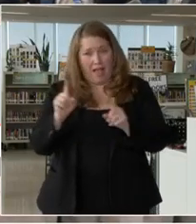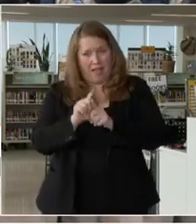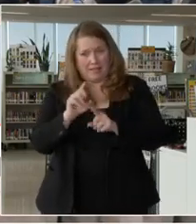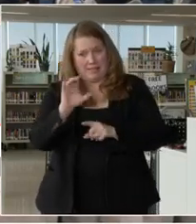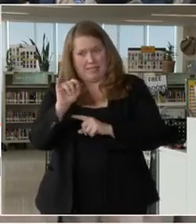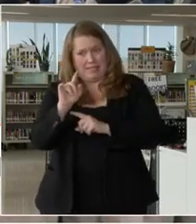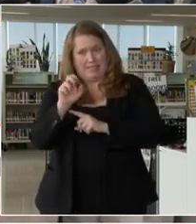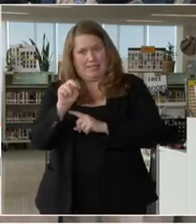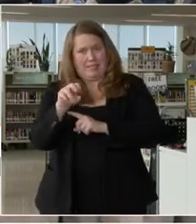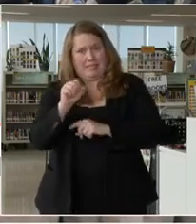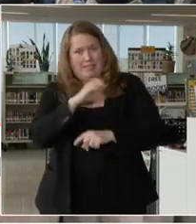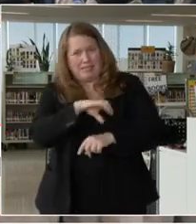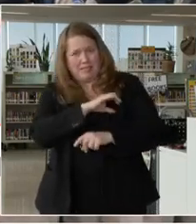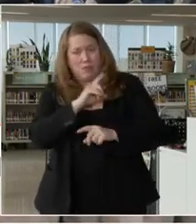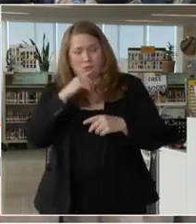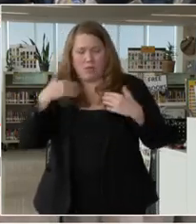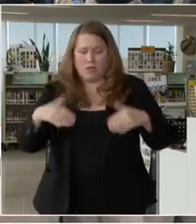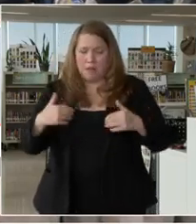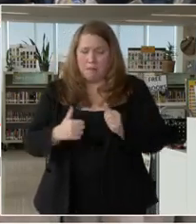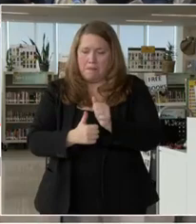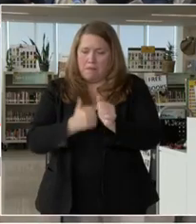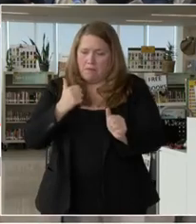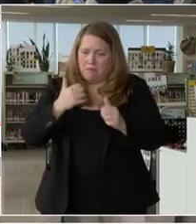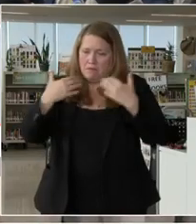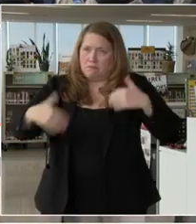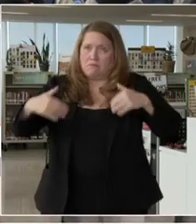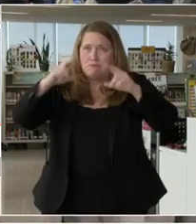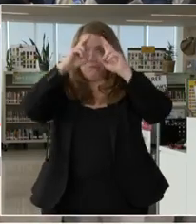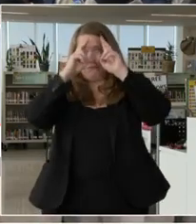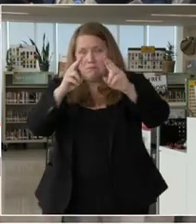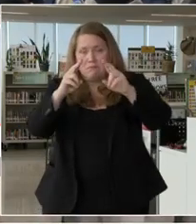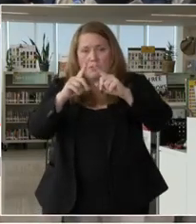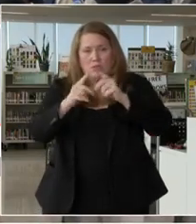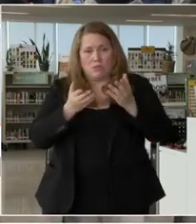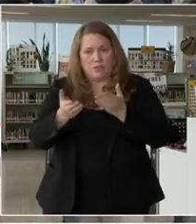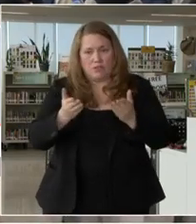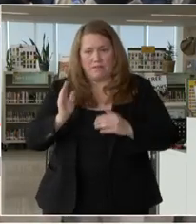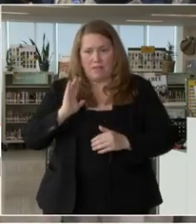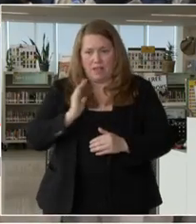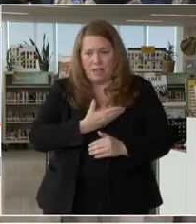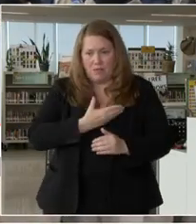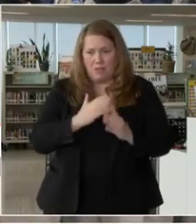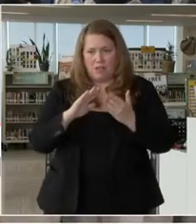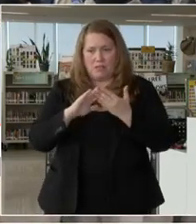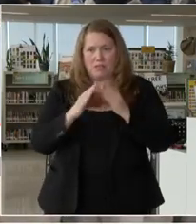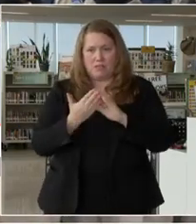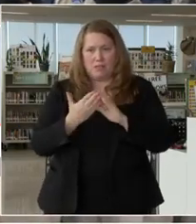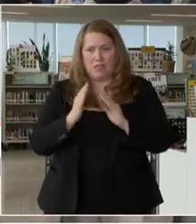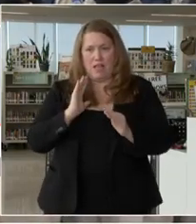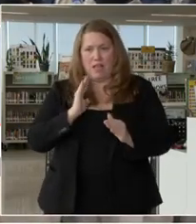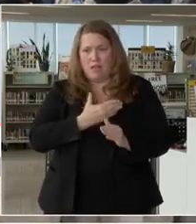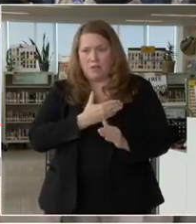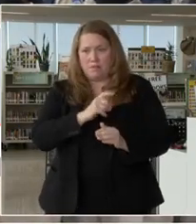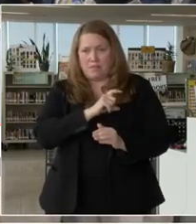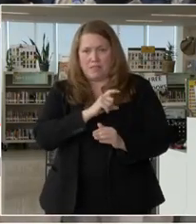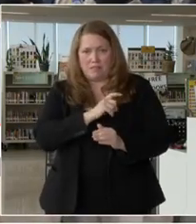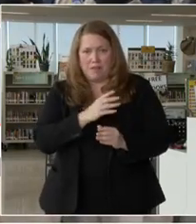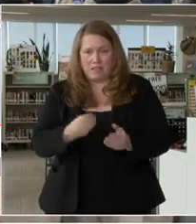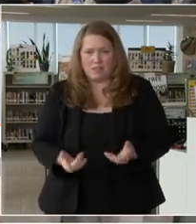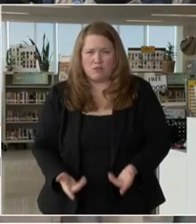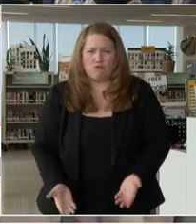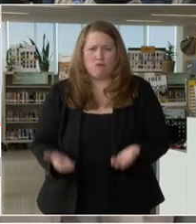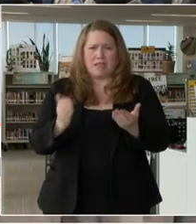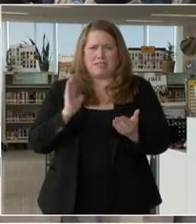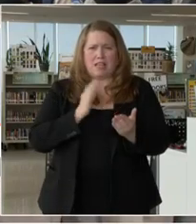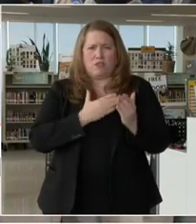The greatest honor that we have is to serve our communities. Serve the communities that raised us. Serve the communities that give us our